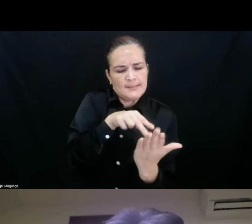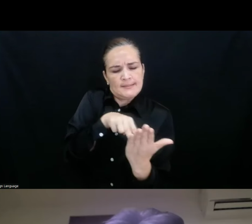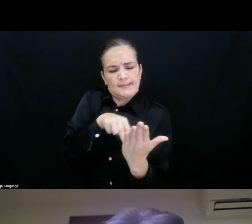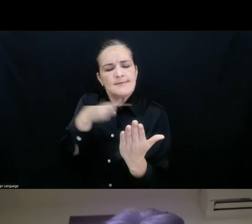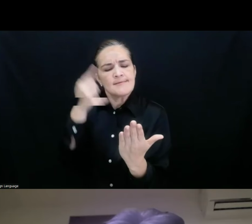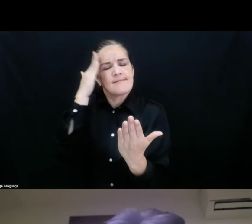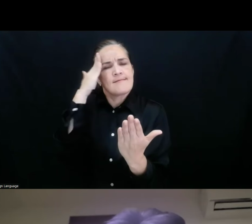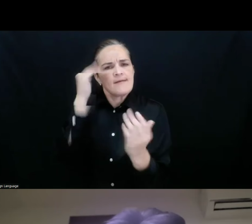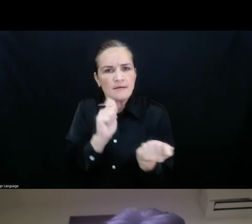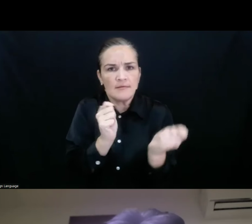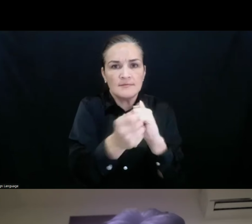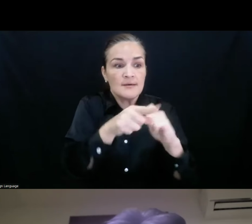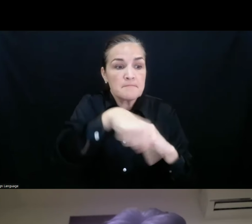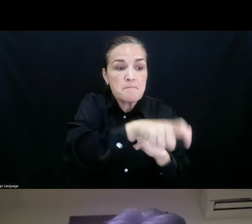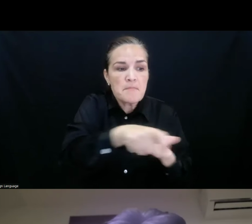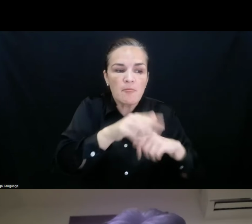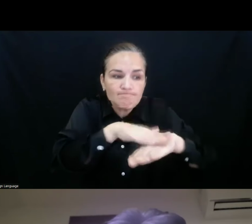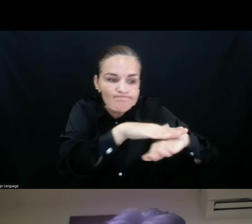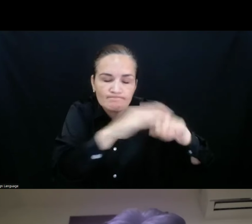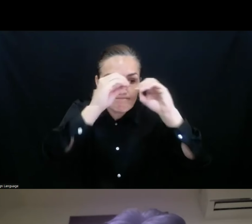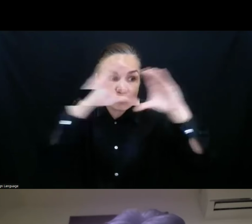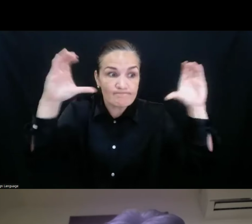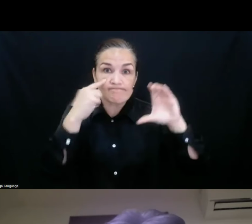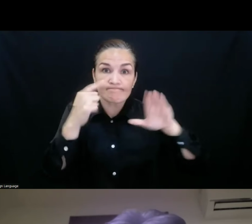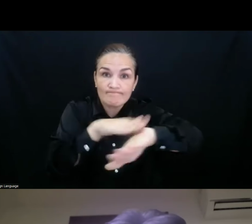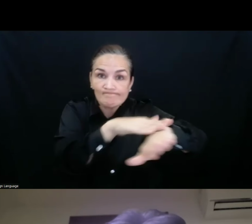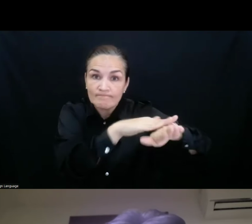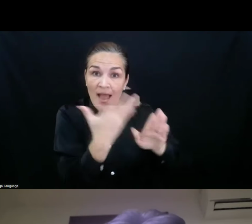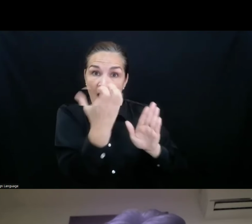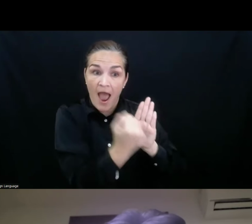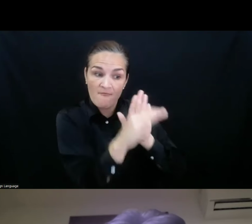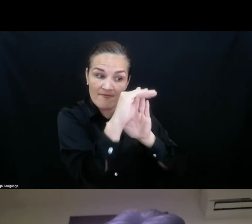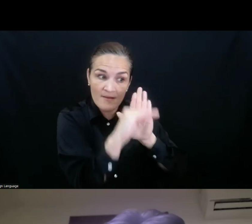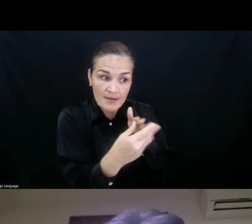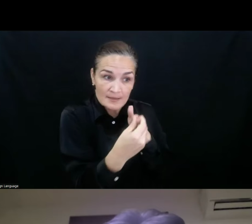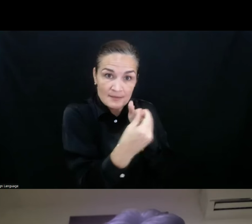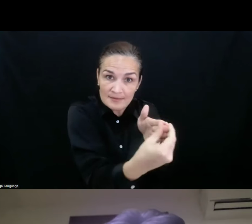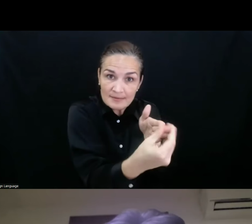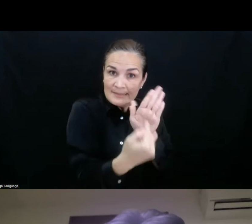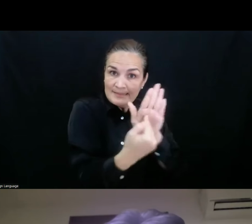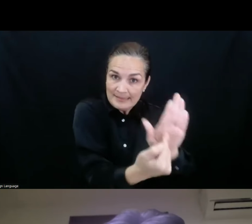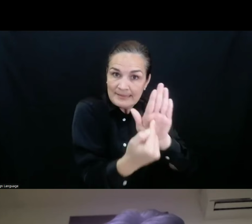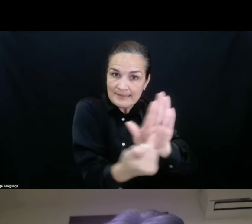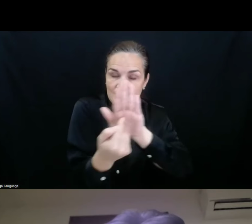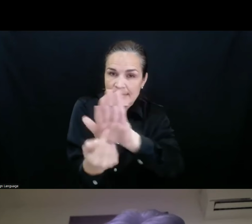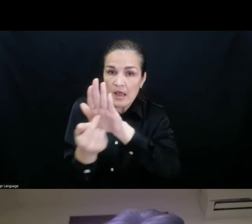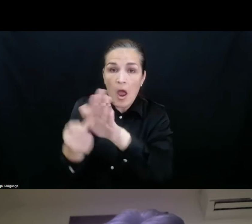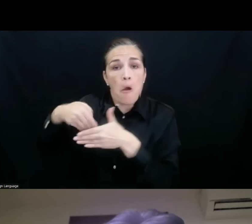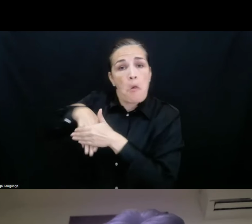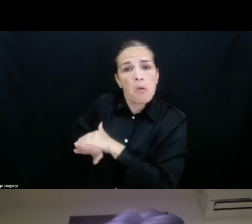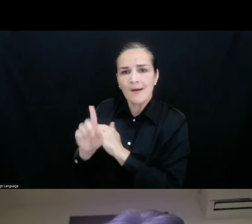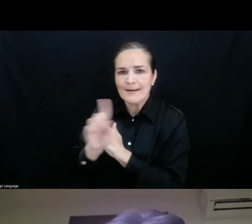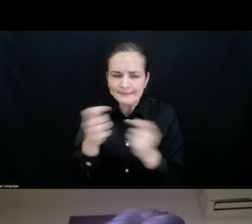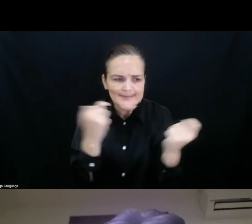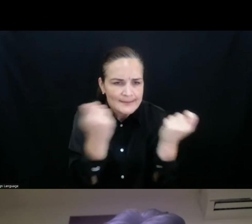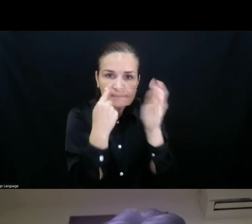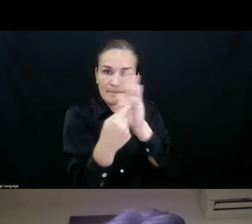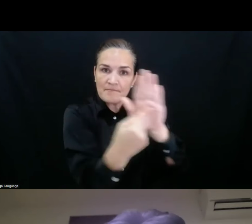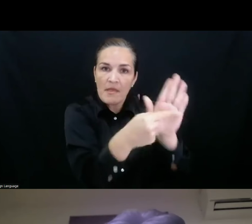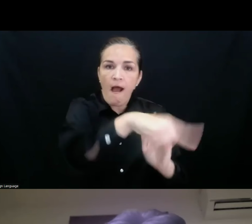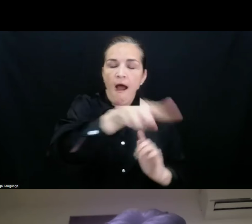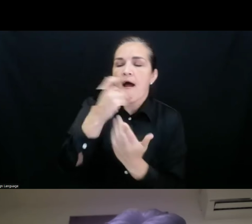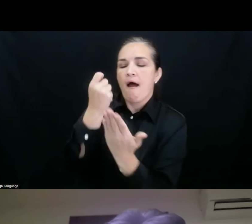awareness about this guide to the ministries of health and senior leadership, to really promote this understanding, to